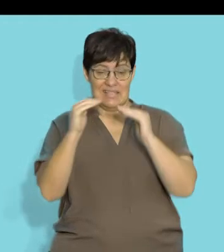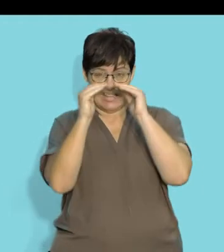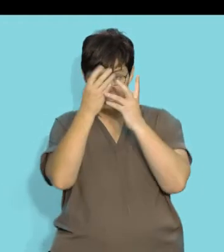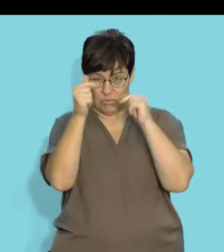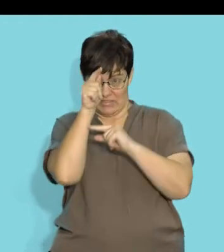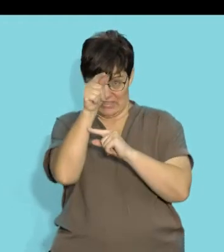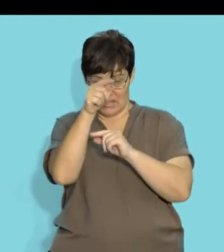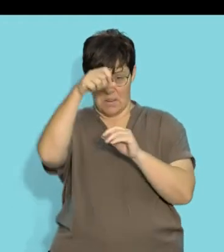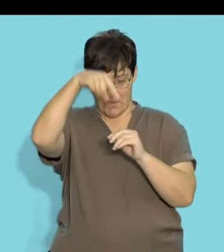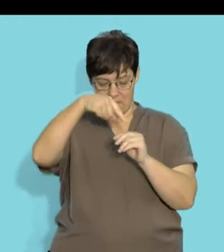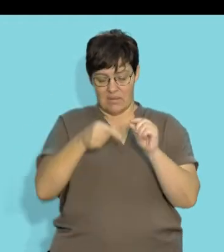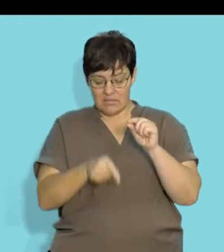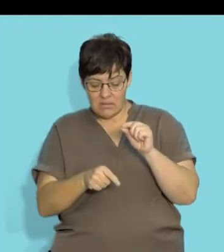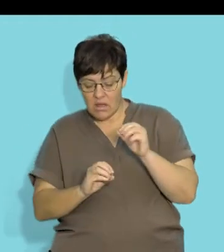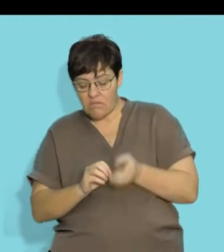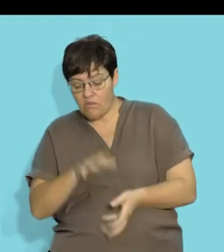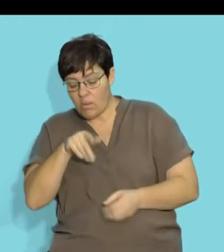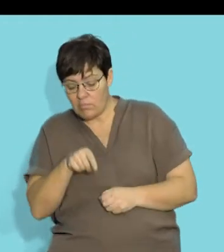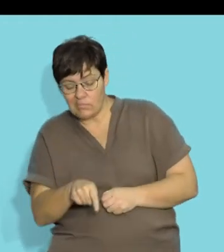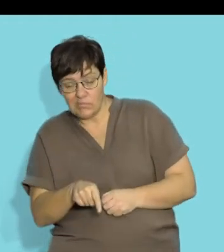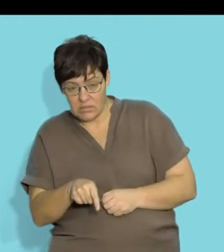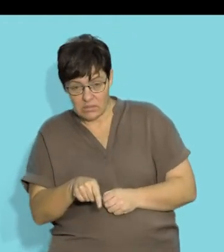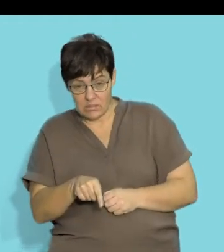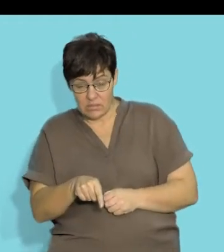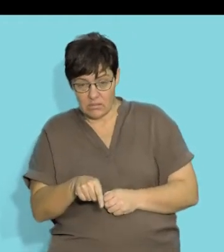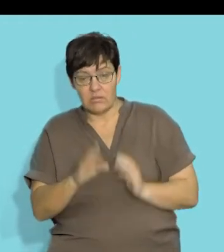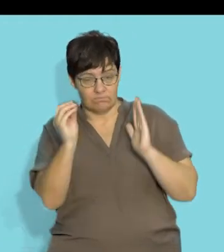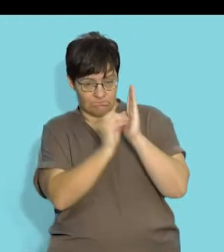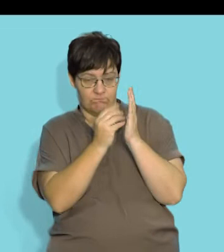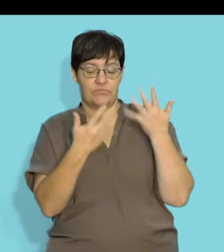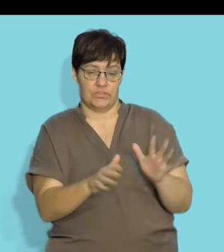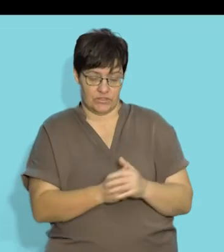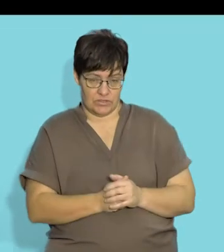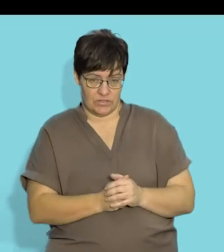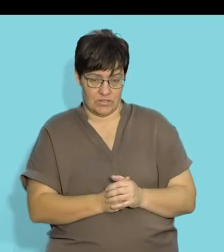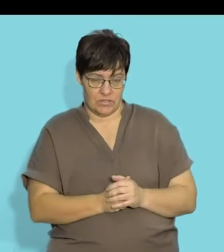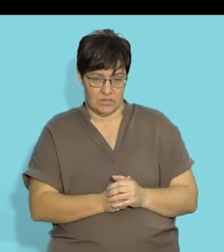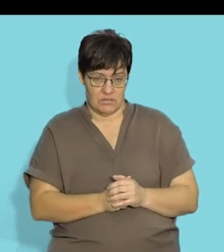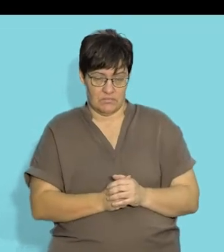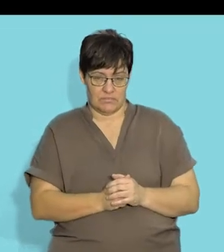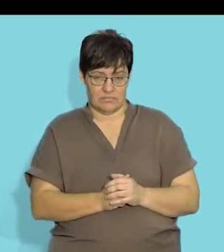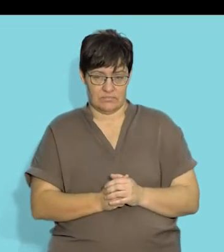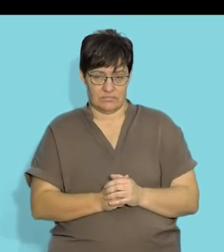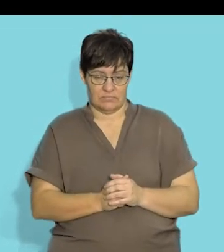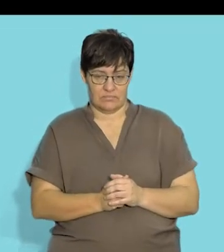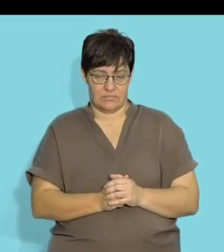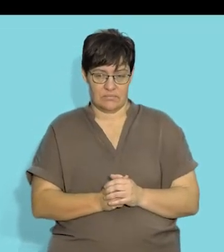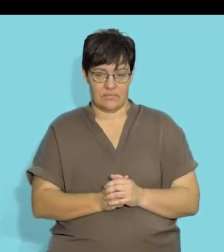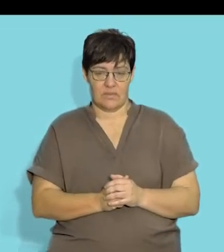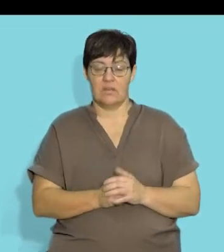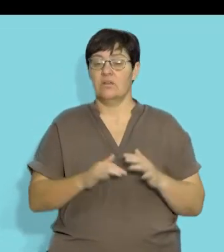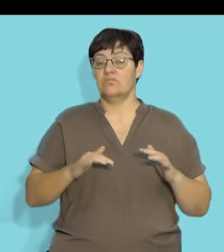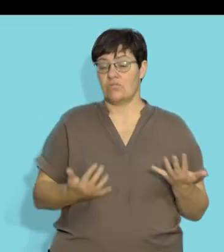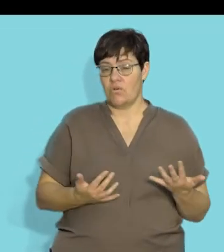solution, okay? And the volume of the, you know, that of the other substance would have been recorded, the one that goes into the